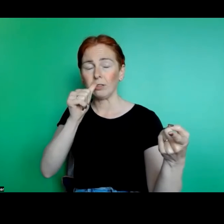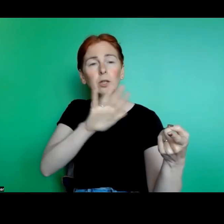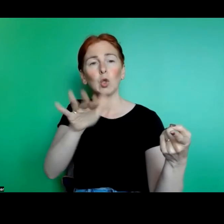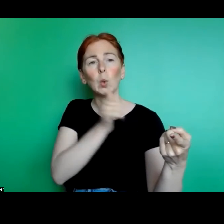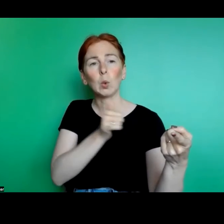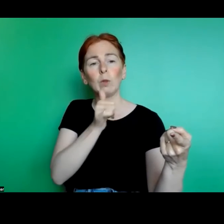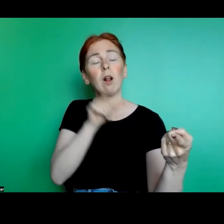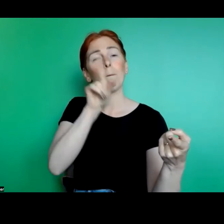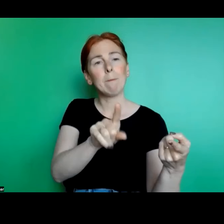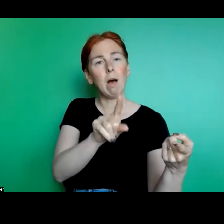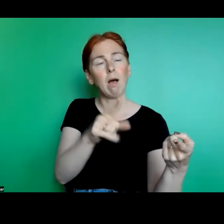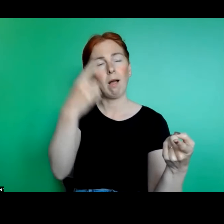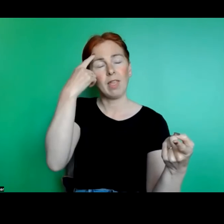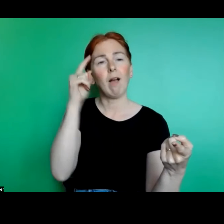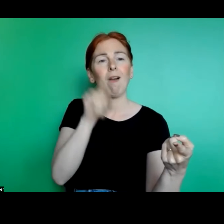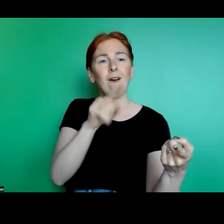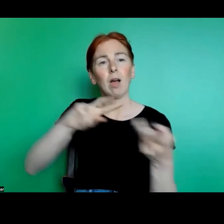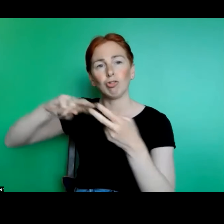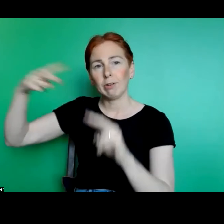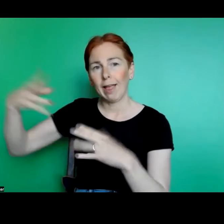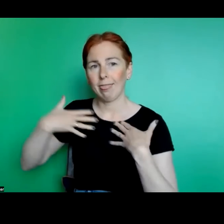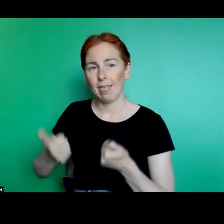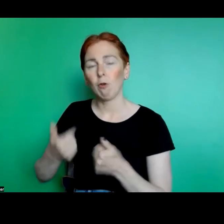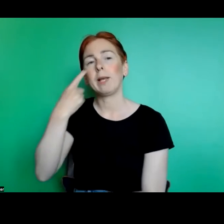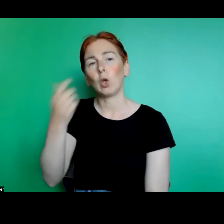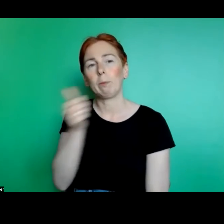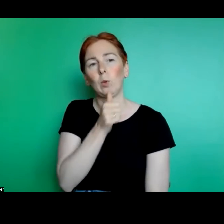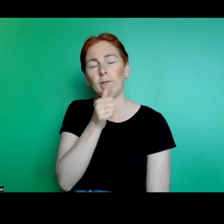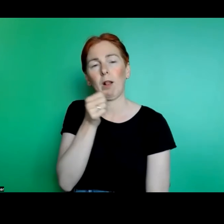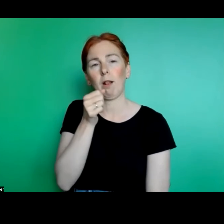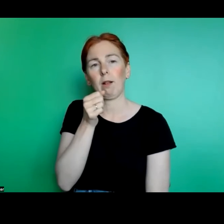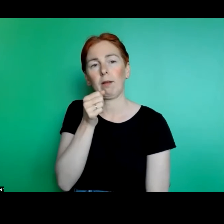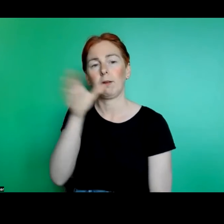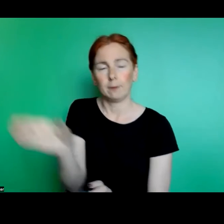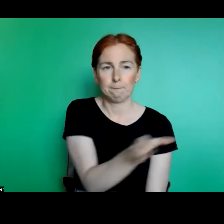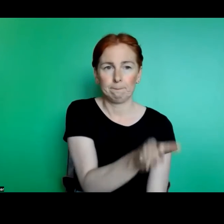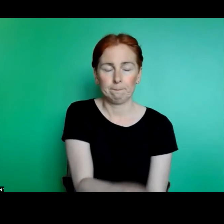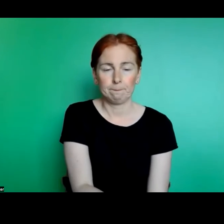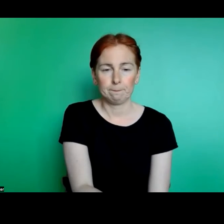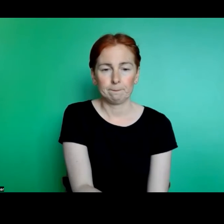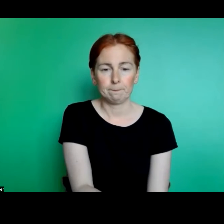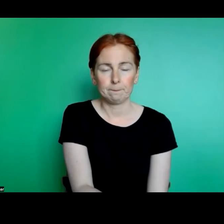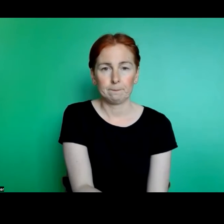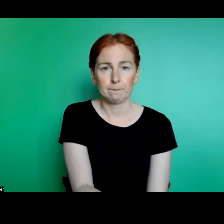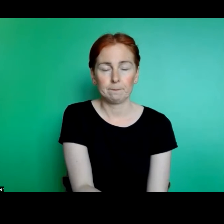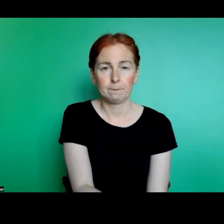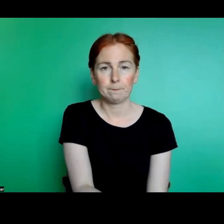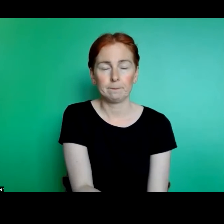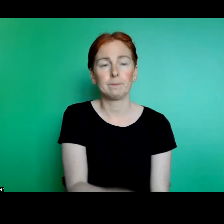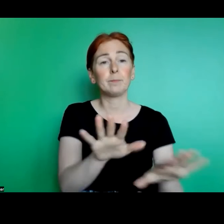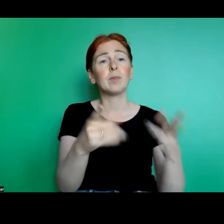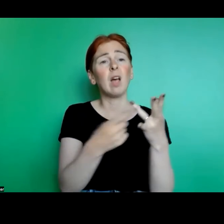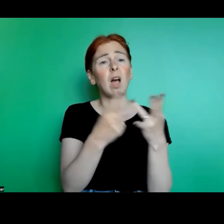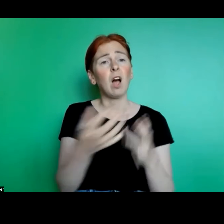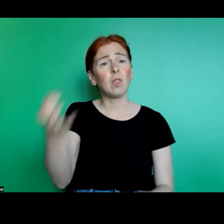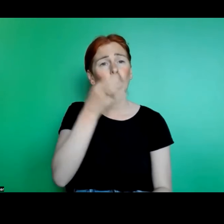And so an obvious question that comes up is, well, if I'm someone who has Usher, is it important for me to be in a natural